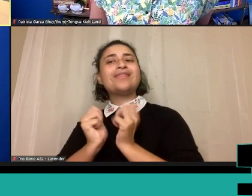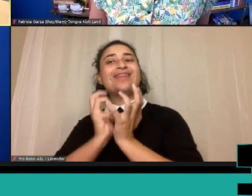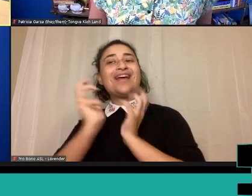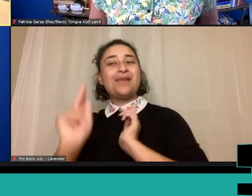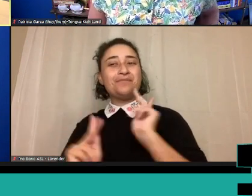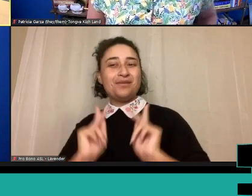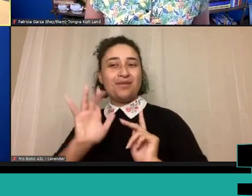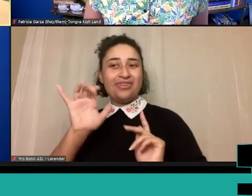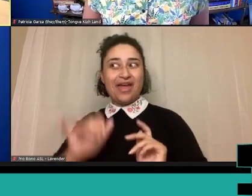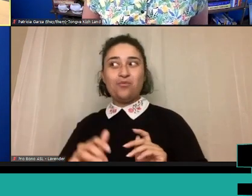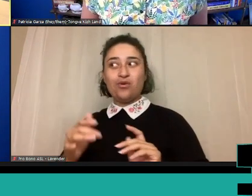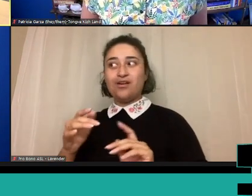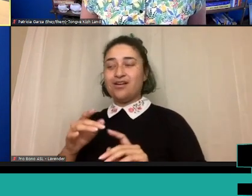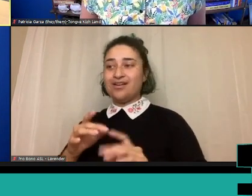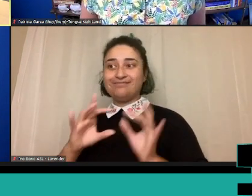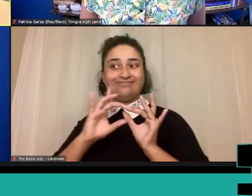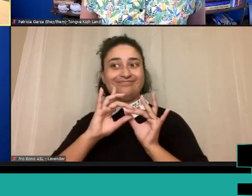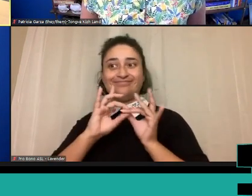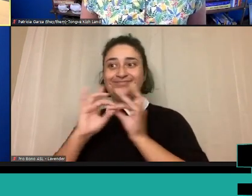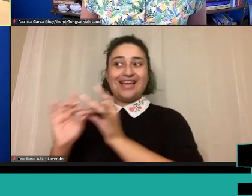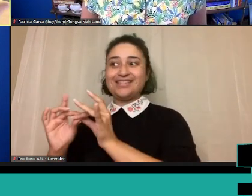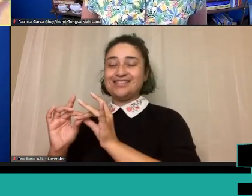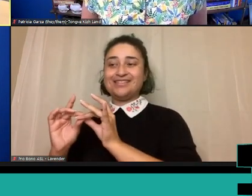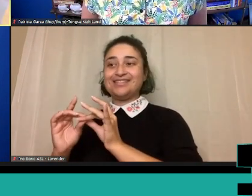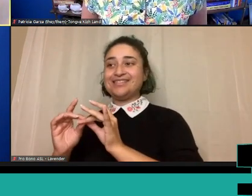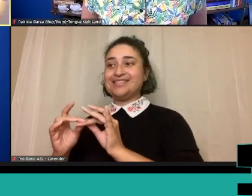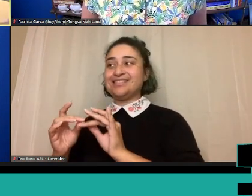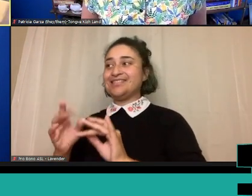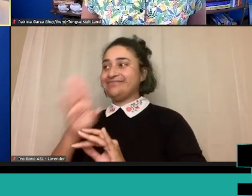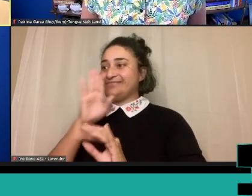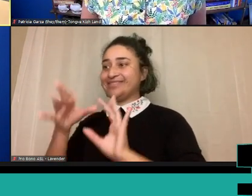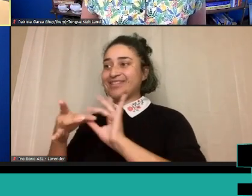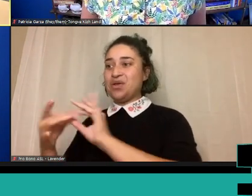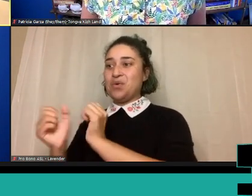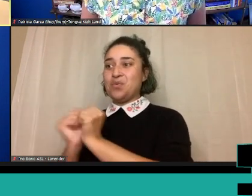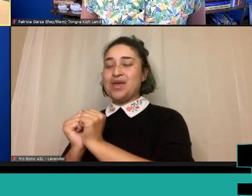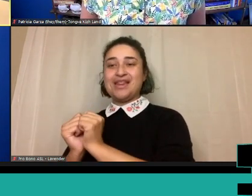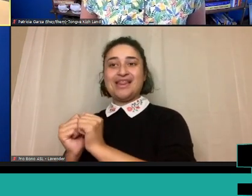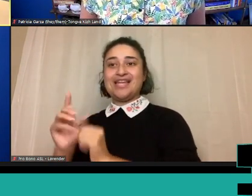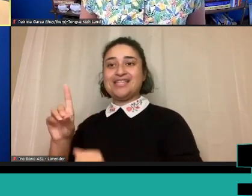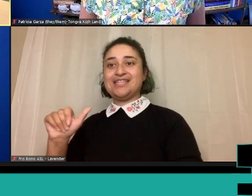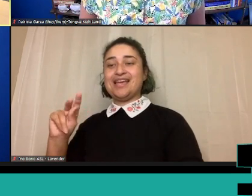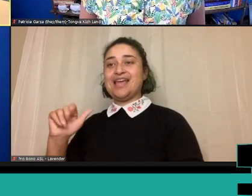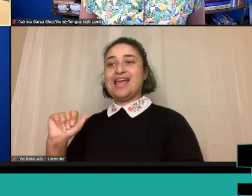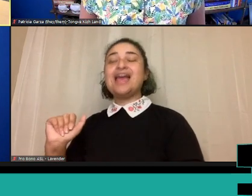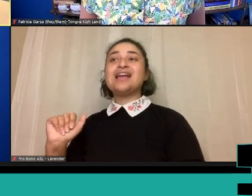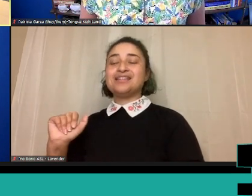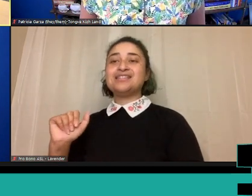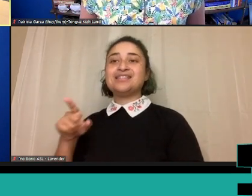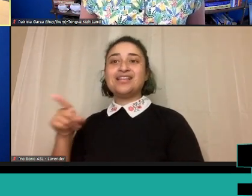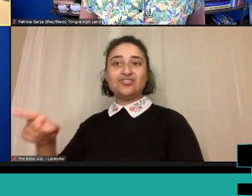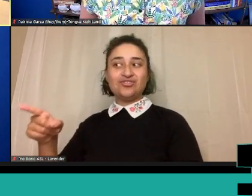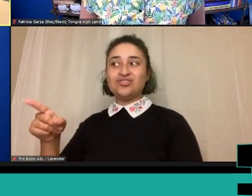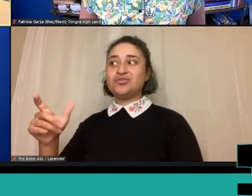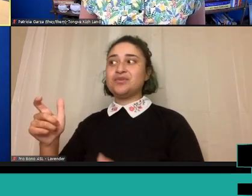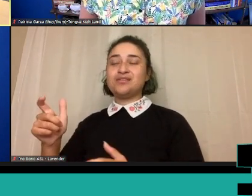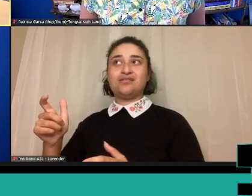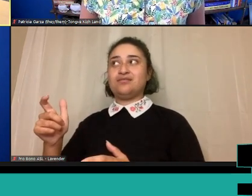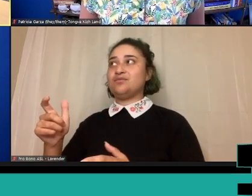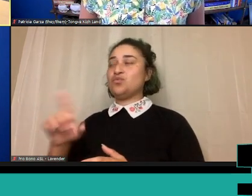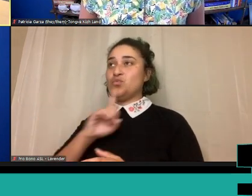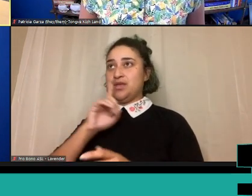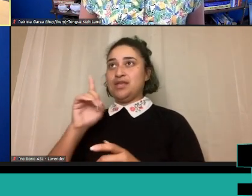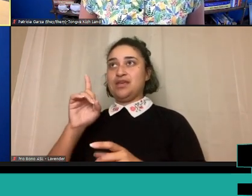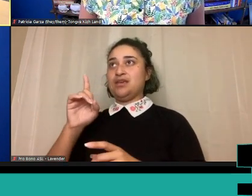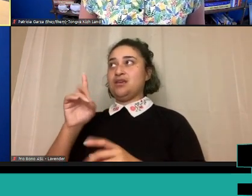were directly related to Diane, and even at a slight distance, you know, that she was a large figure in